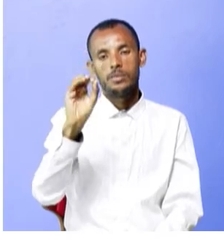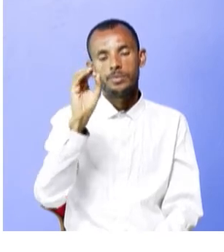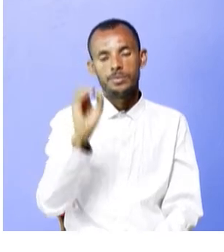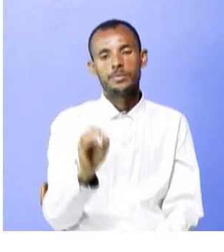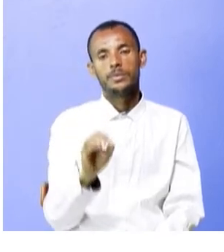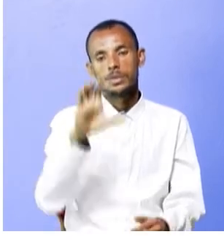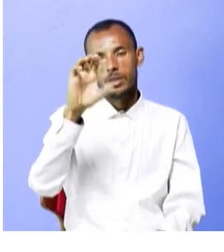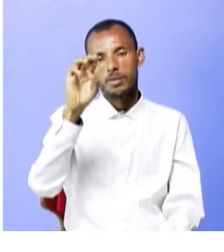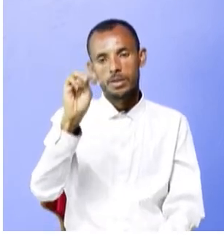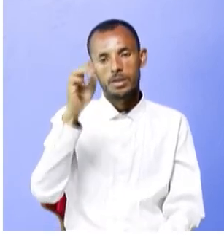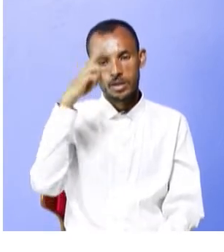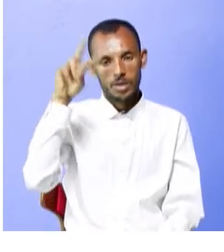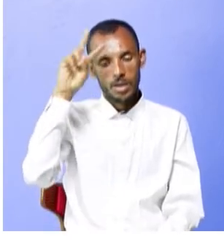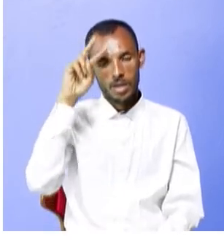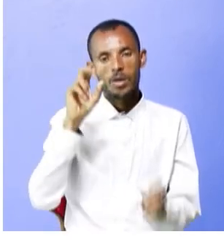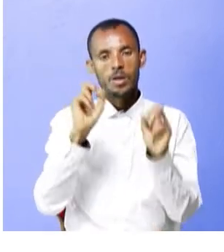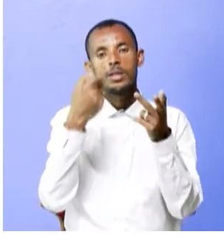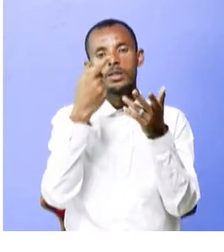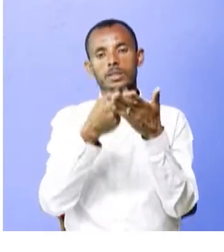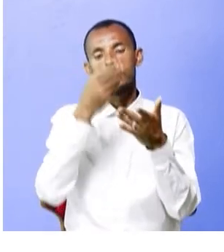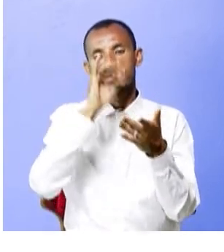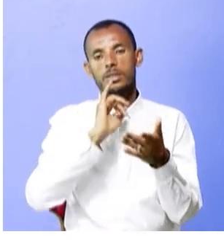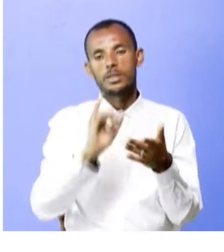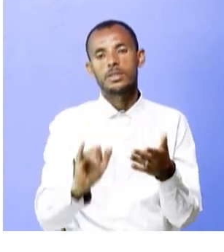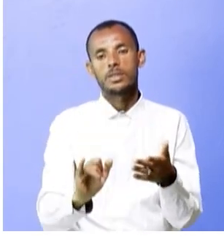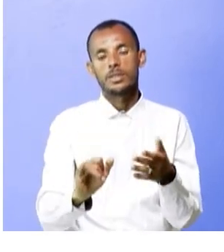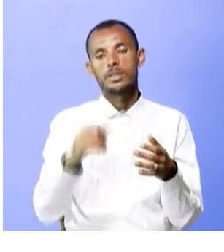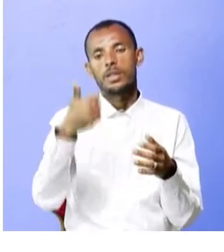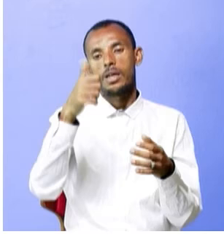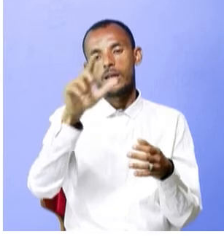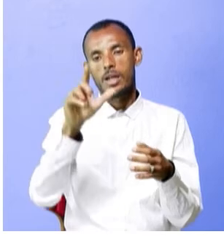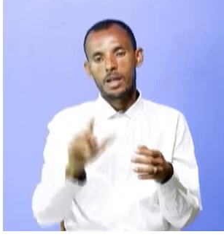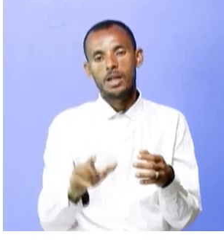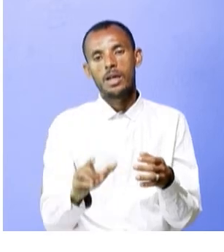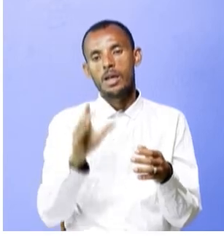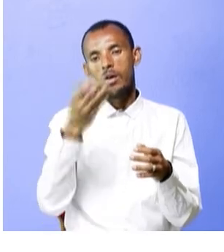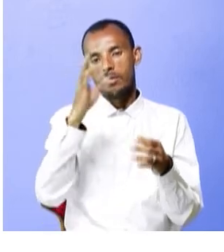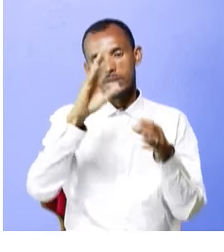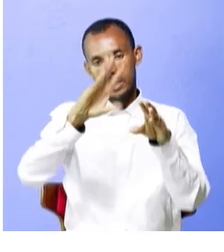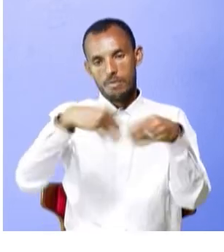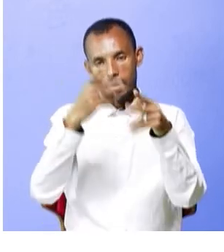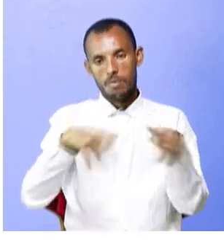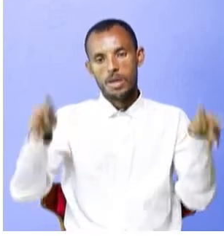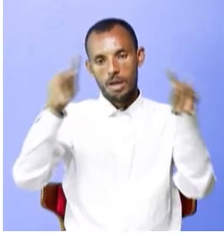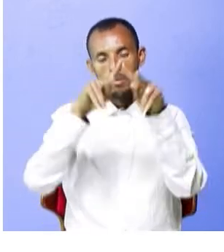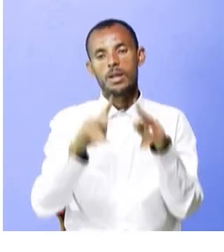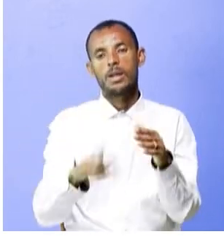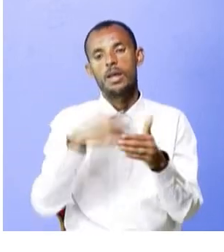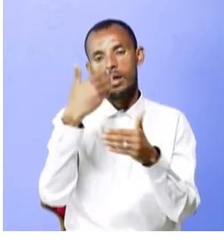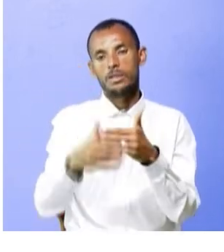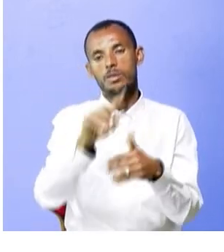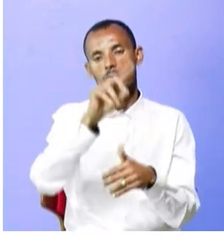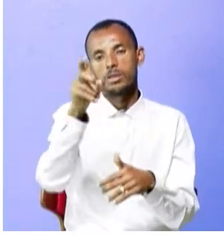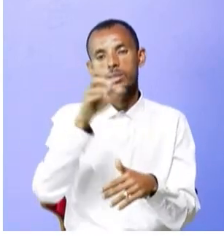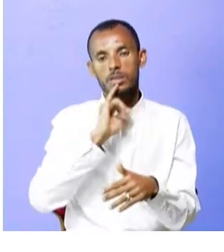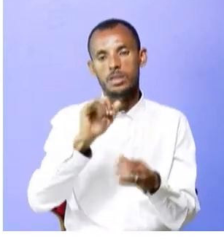260 centimeter square. Okay, this is the lateral surface area of the given pyramid. The next question